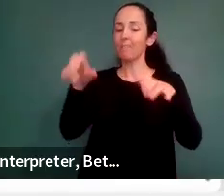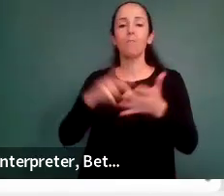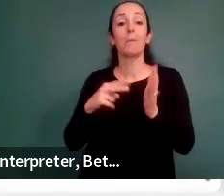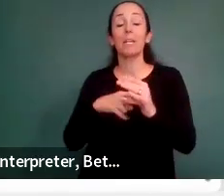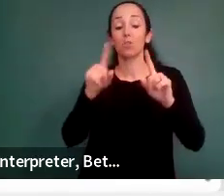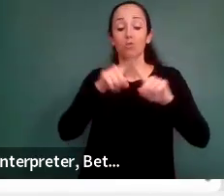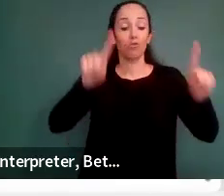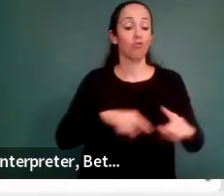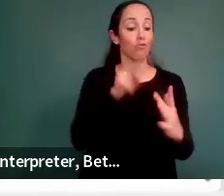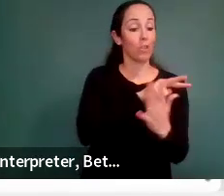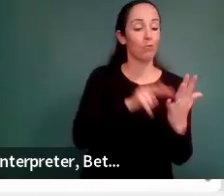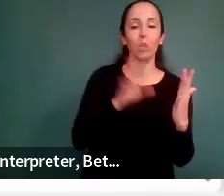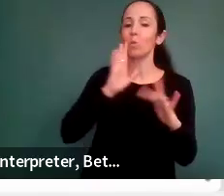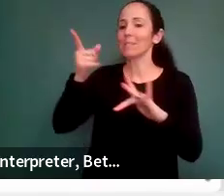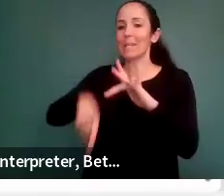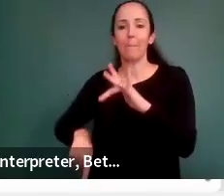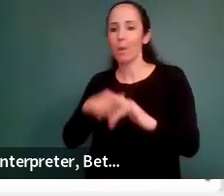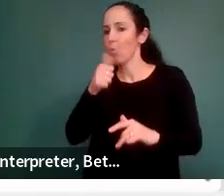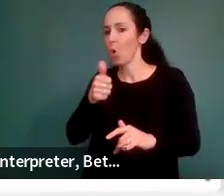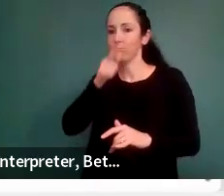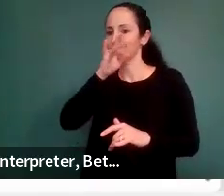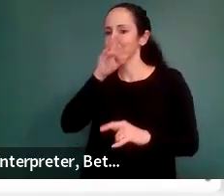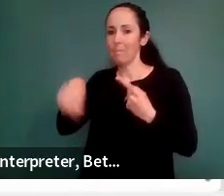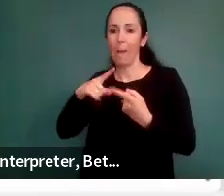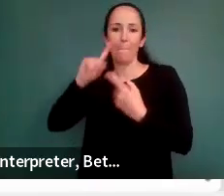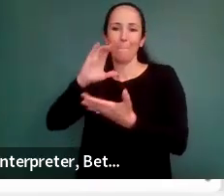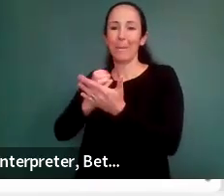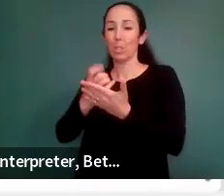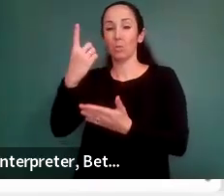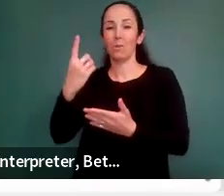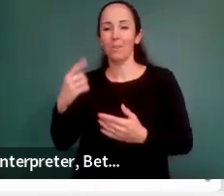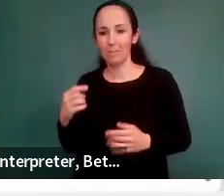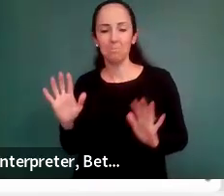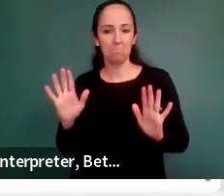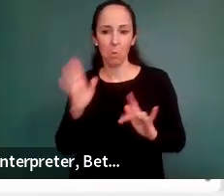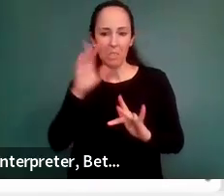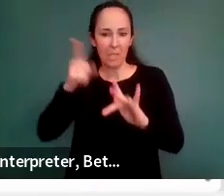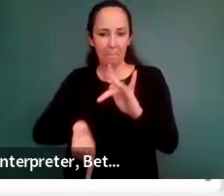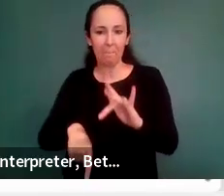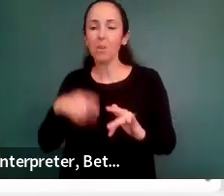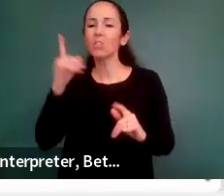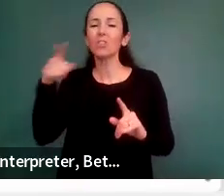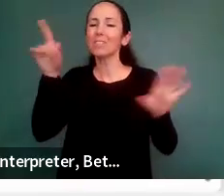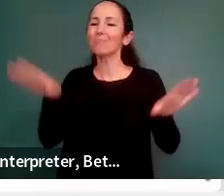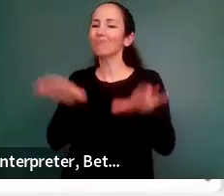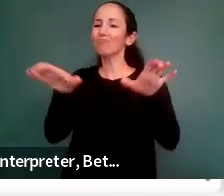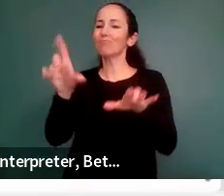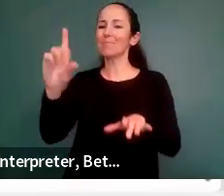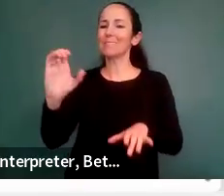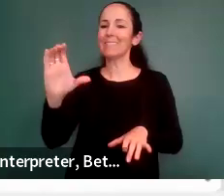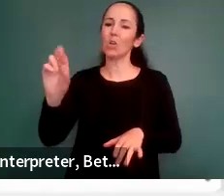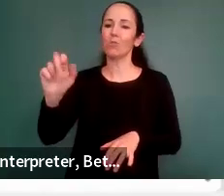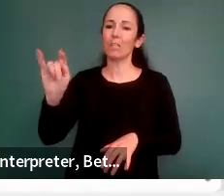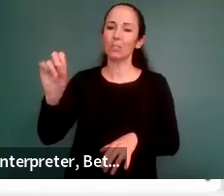went through all that labor of going to the accessibility checker, having it generate an AI description for